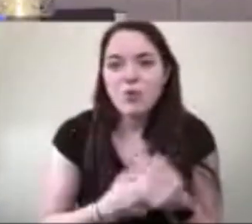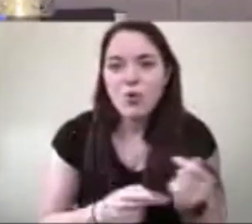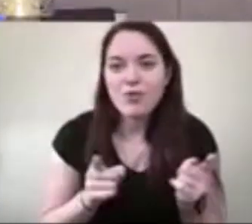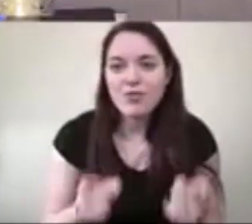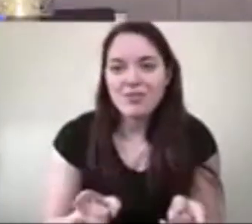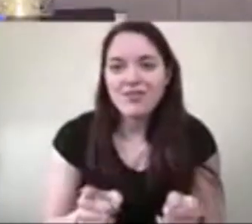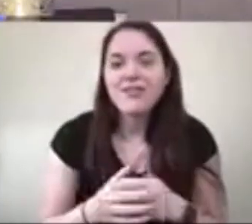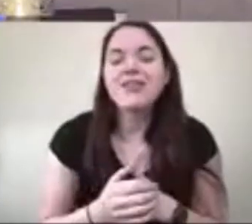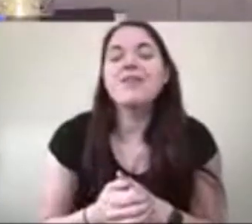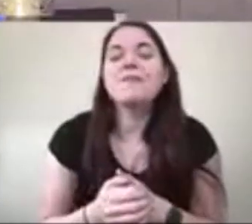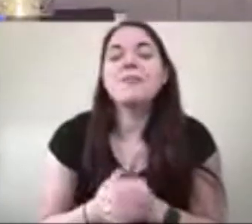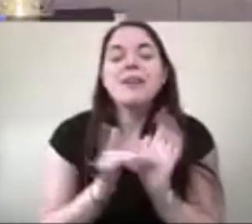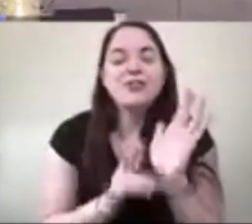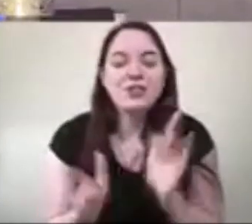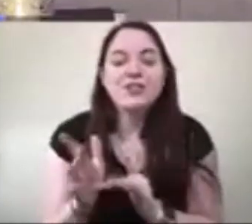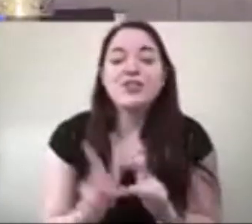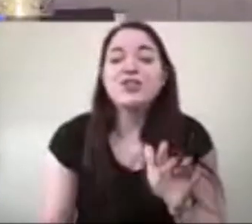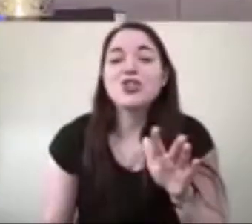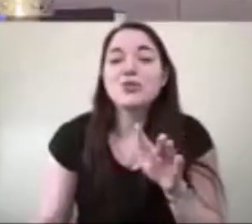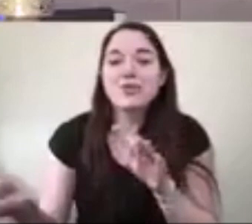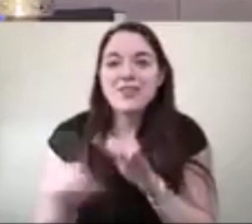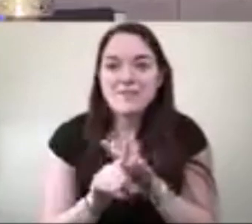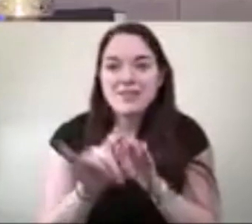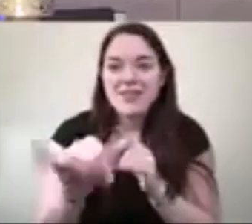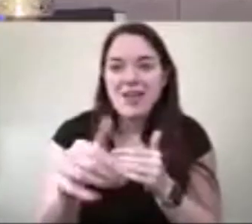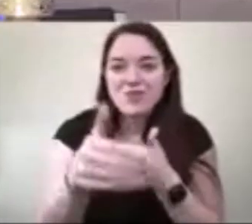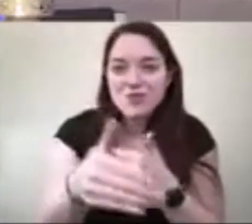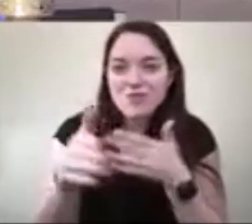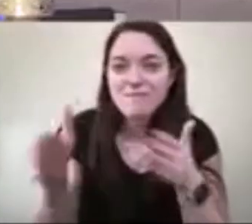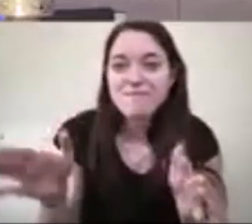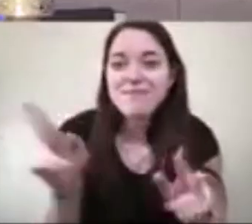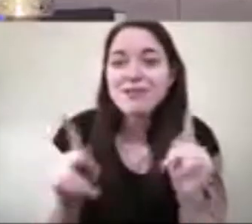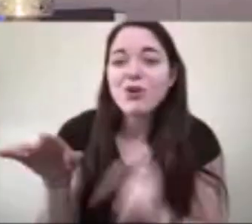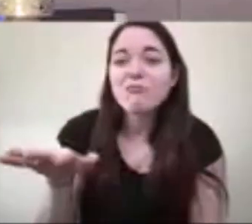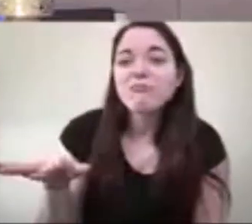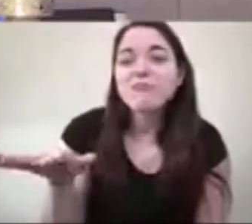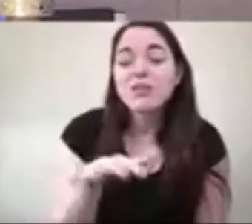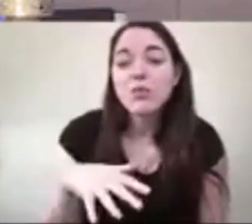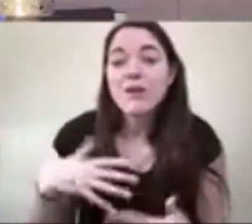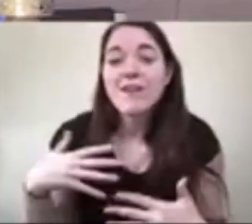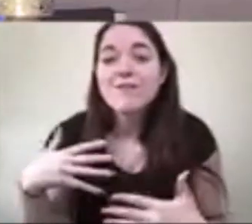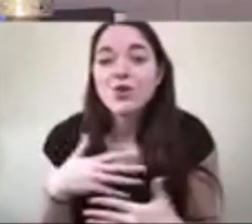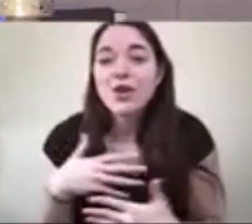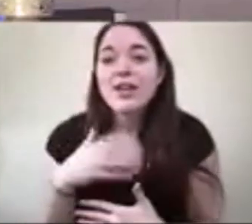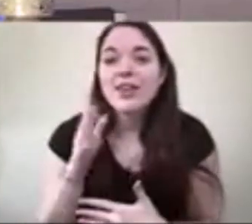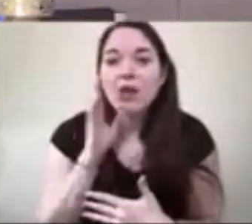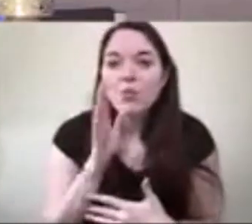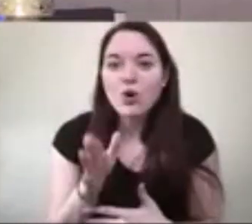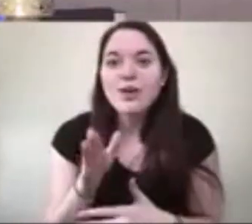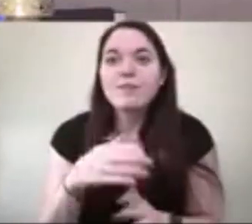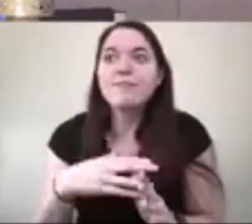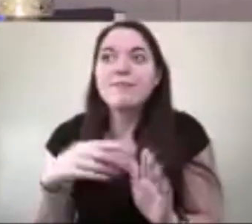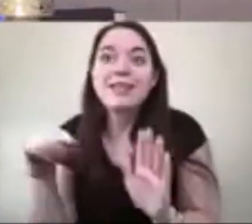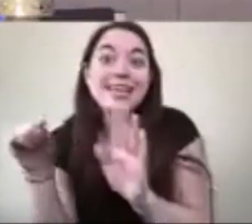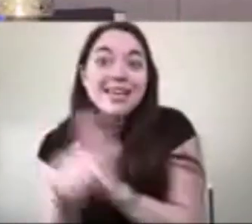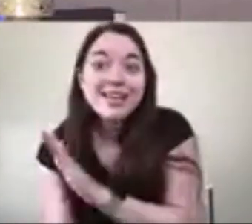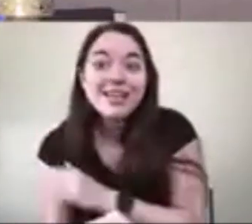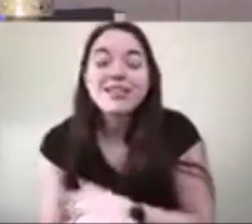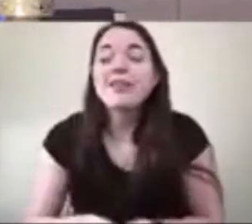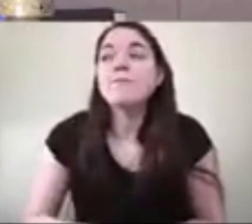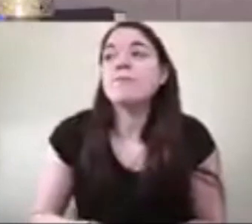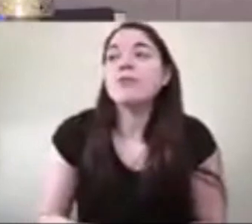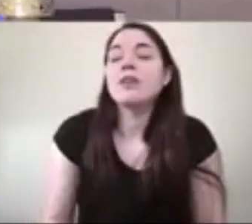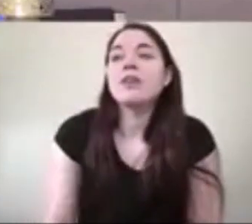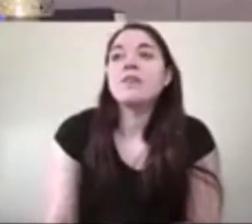into that very room. There were people who were afraid of ending up crucified like Jesus. There were people who felt